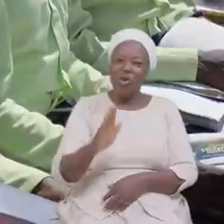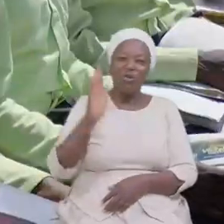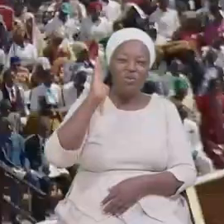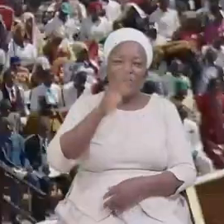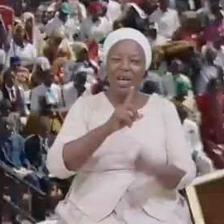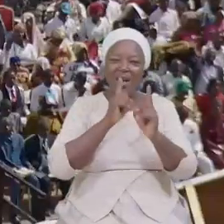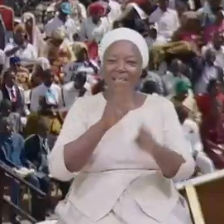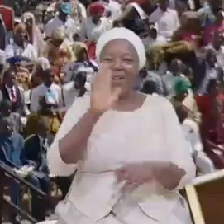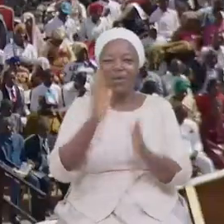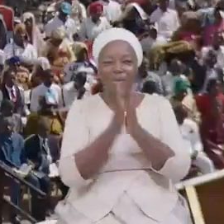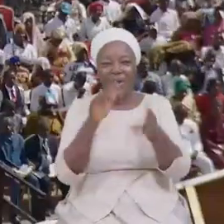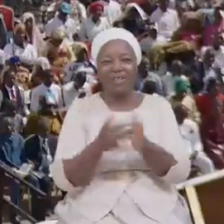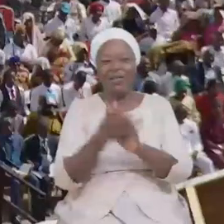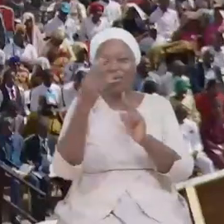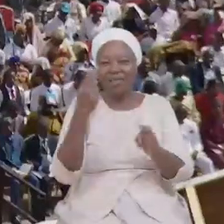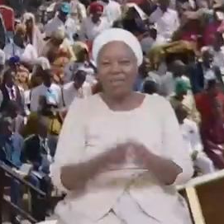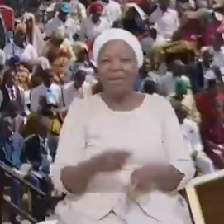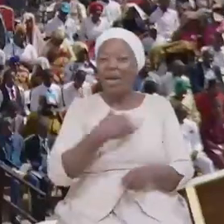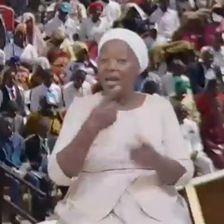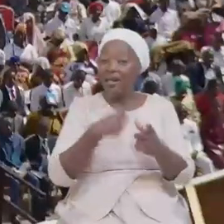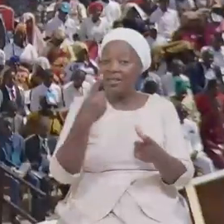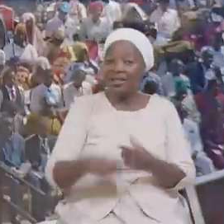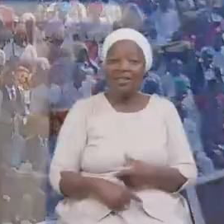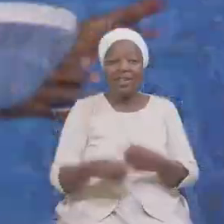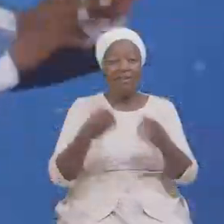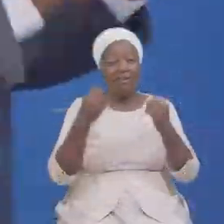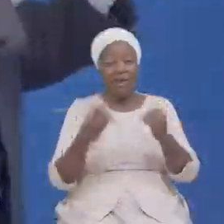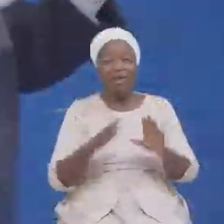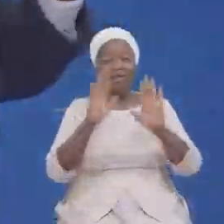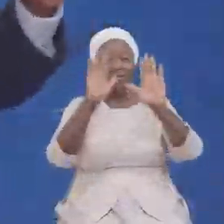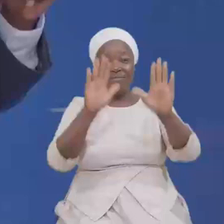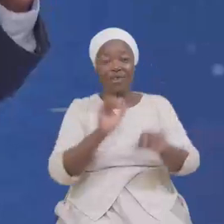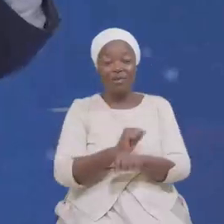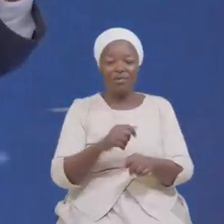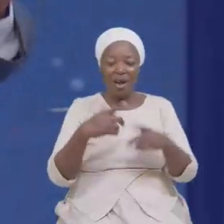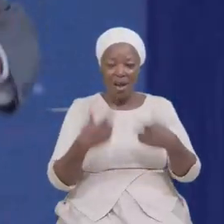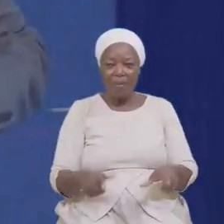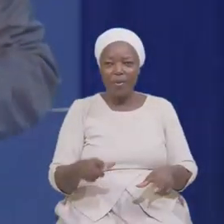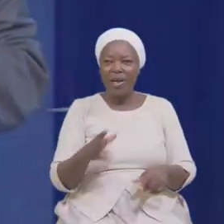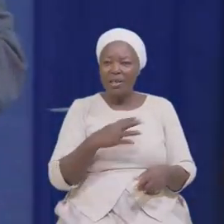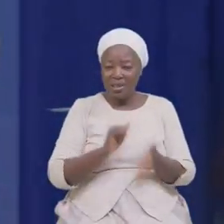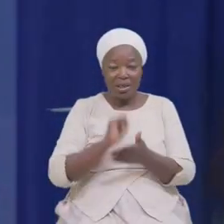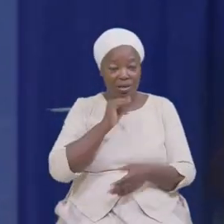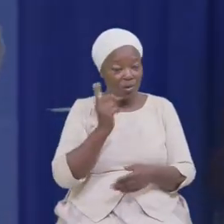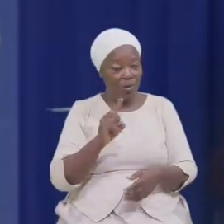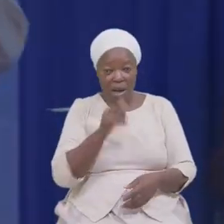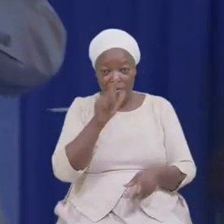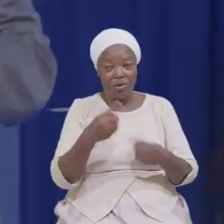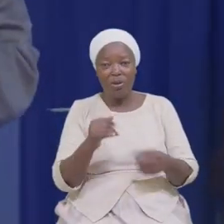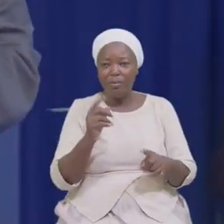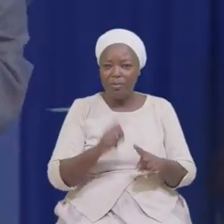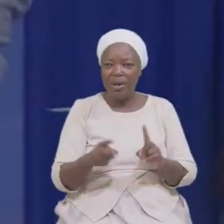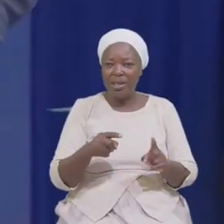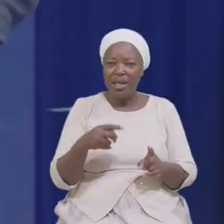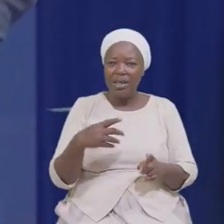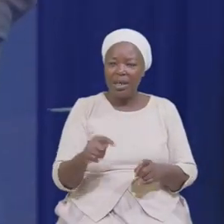prayer. And then many miracles, you know, took place. That's not where I'm going. That's not where I'm going. And the man took